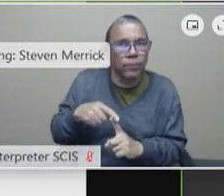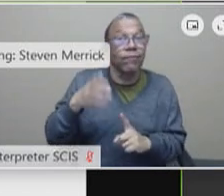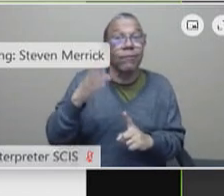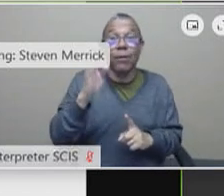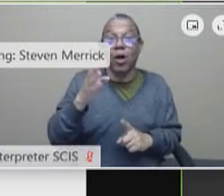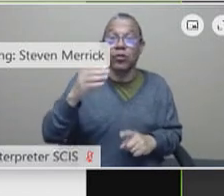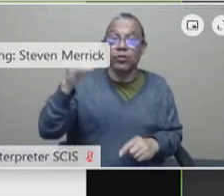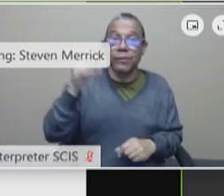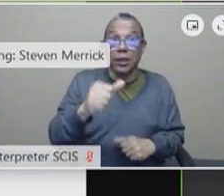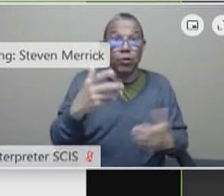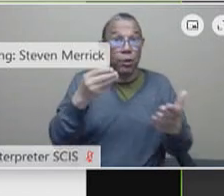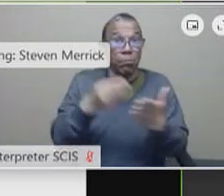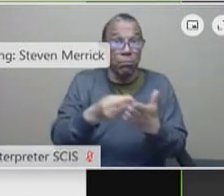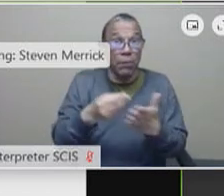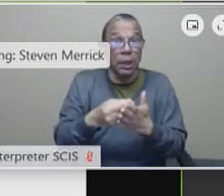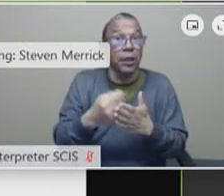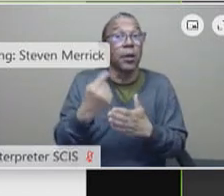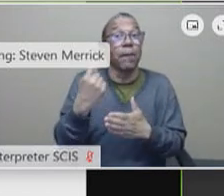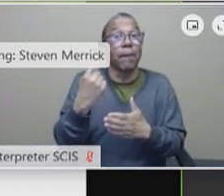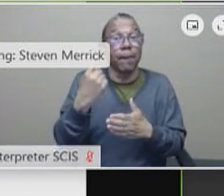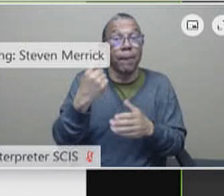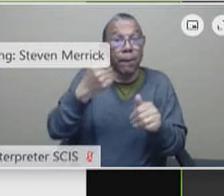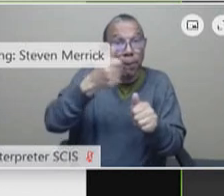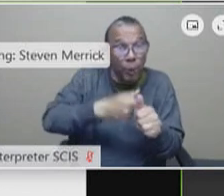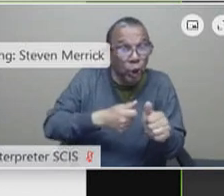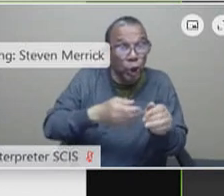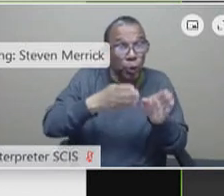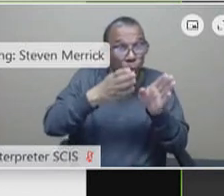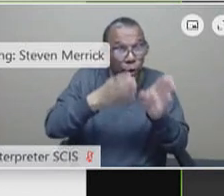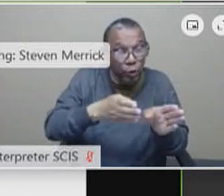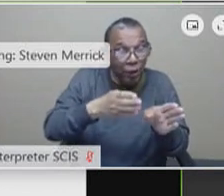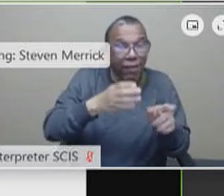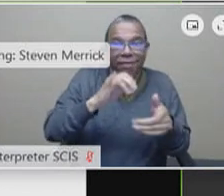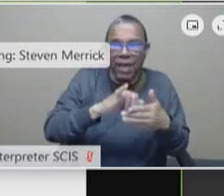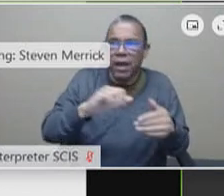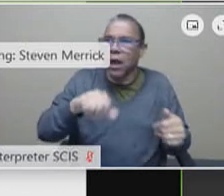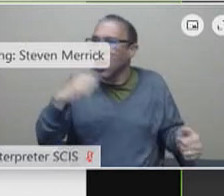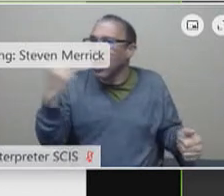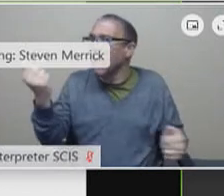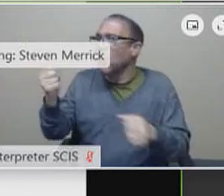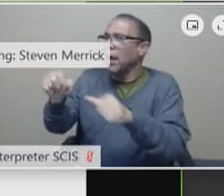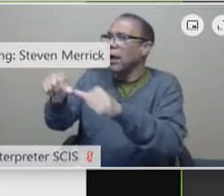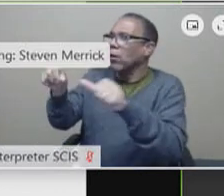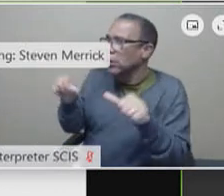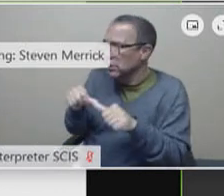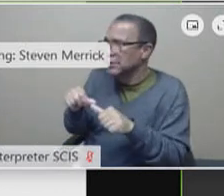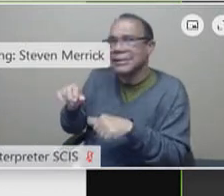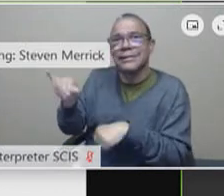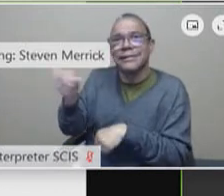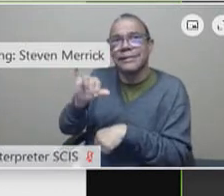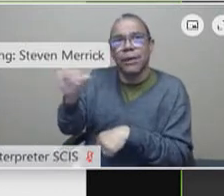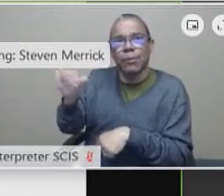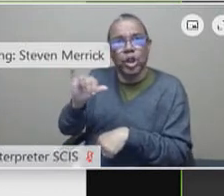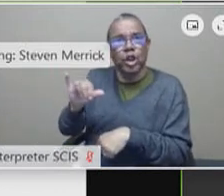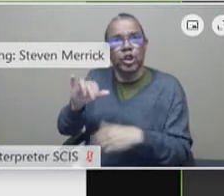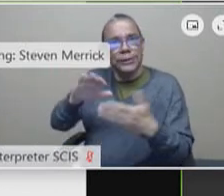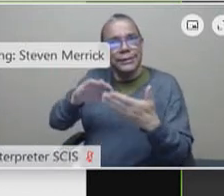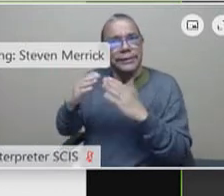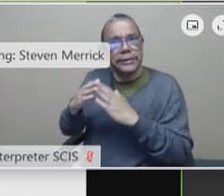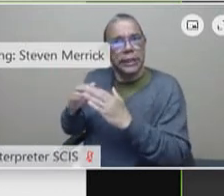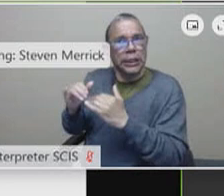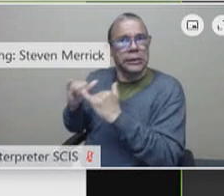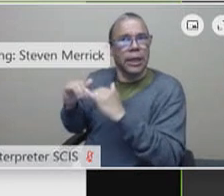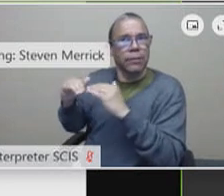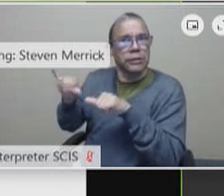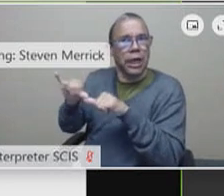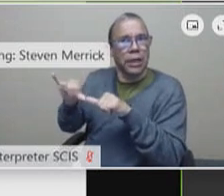much more per capita than districts with similar urban challenges. It's about as high as any city we know of, and now you're